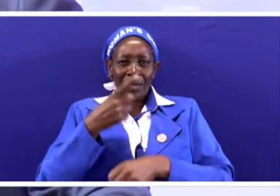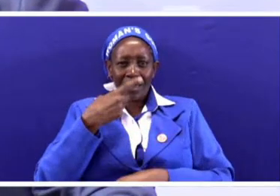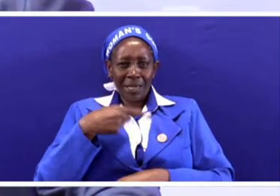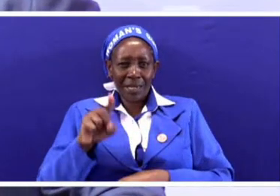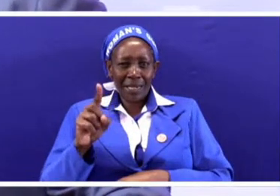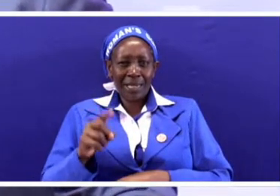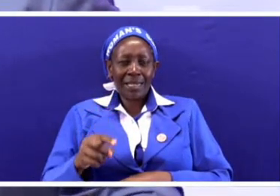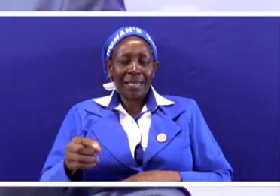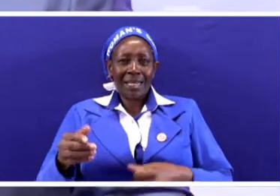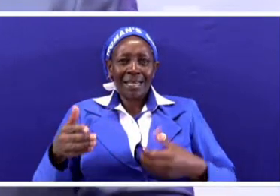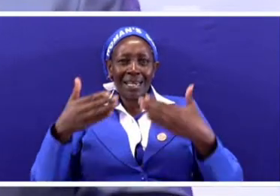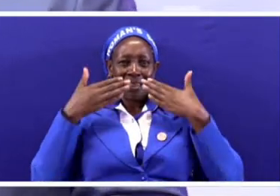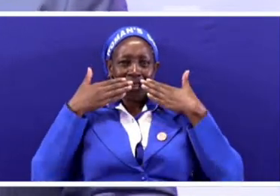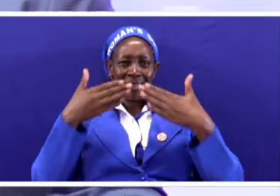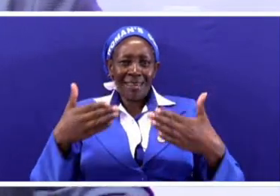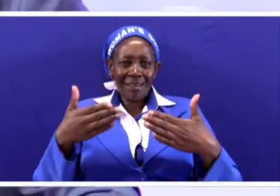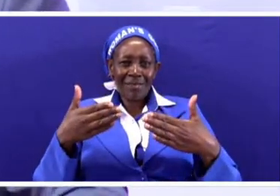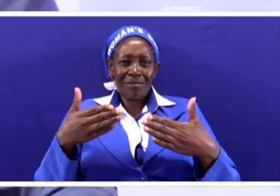with the texts.